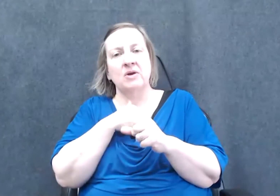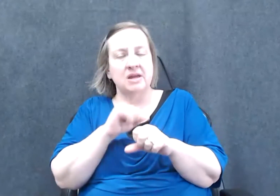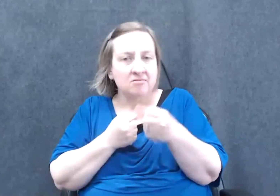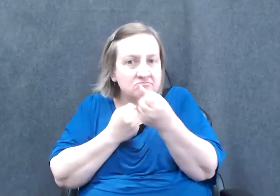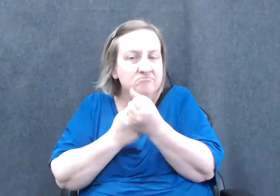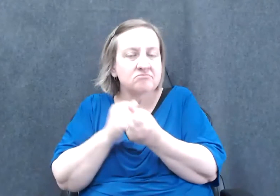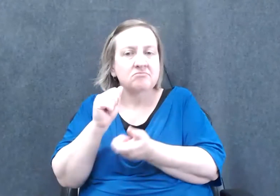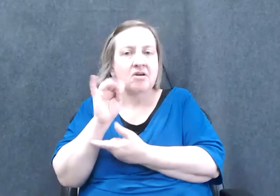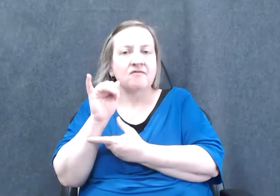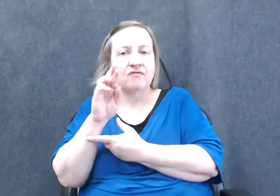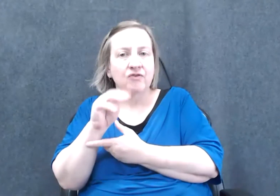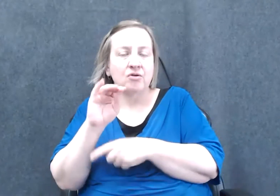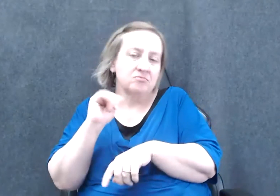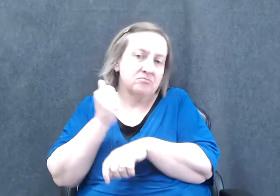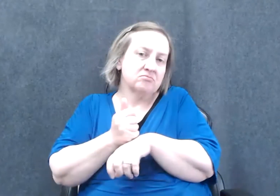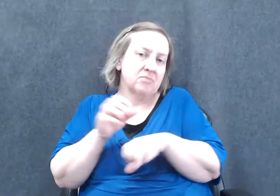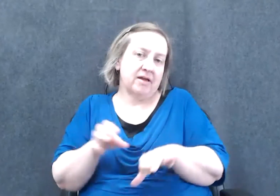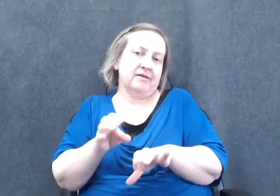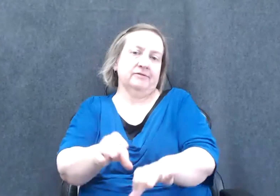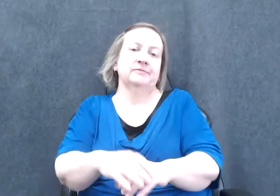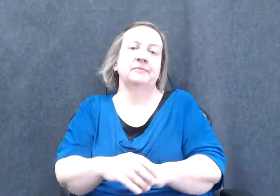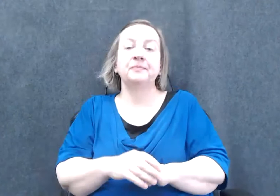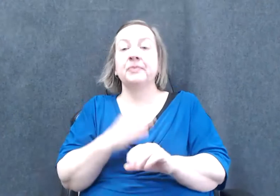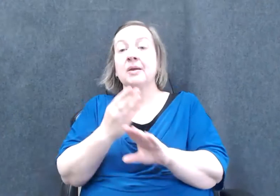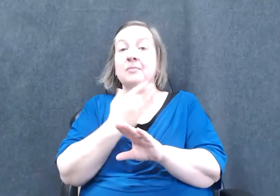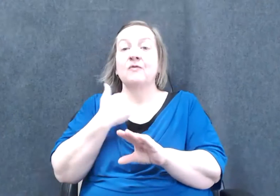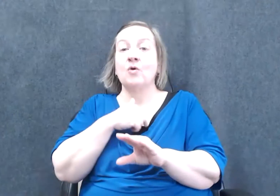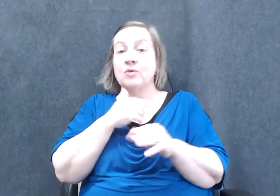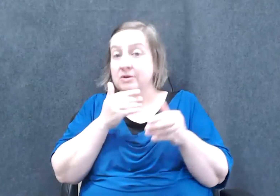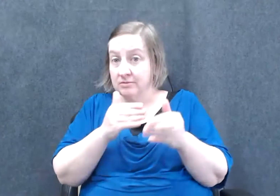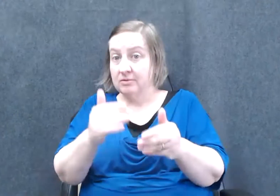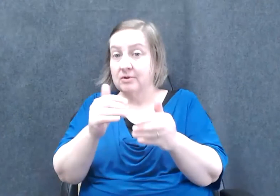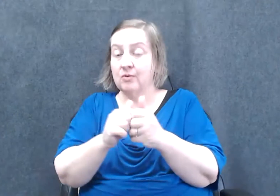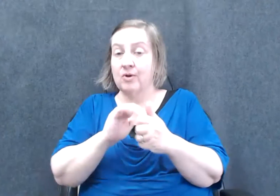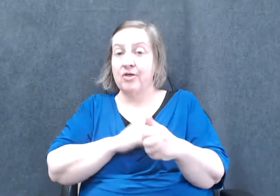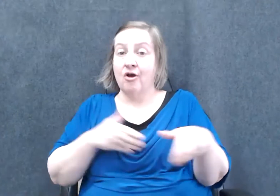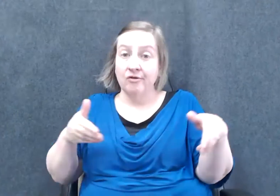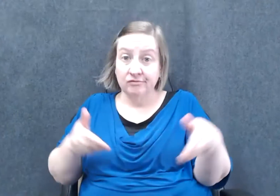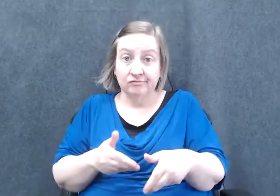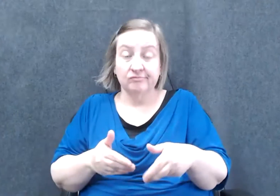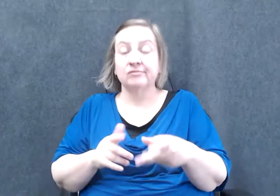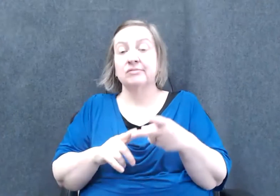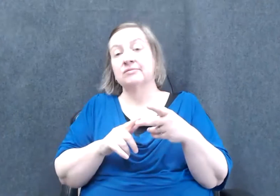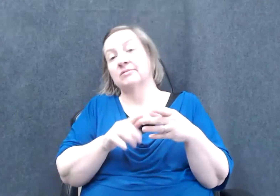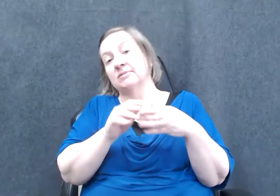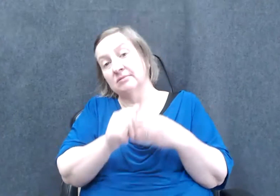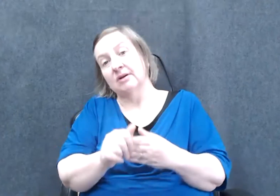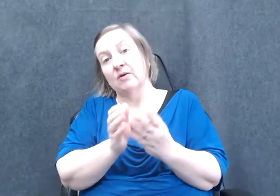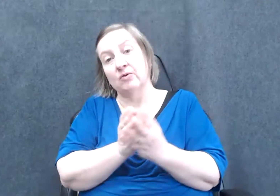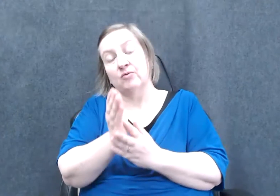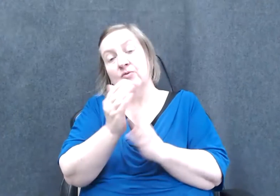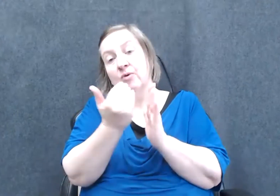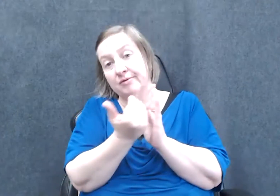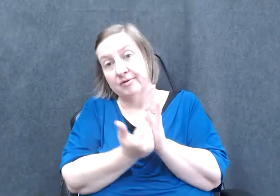into action. Before we move on with our introductions and walking you through the agenda, I'd like to